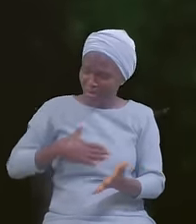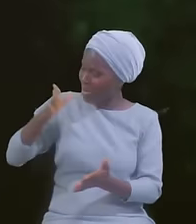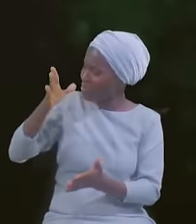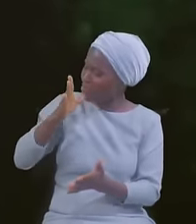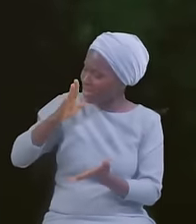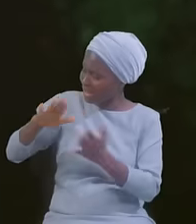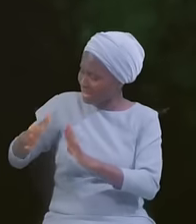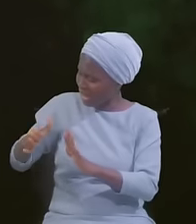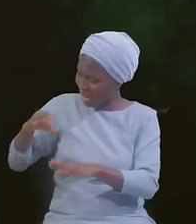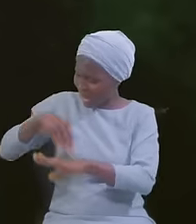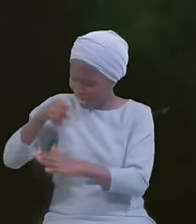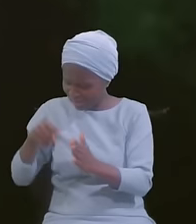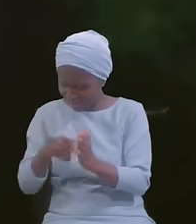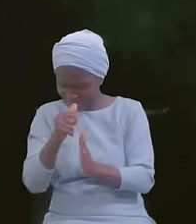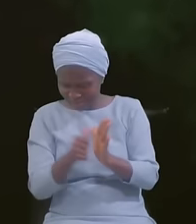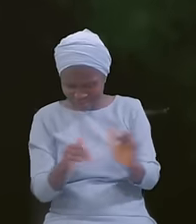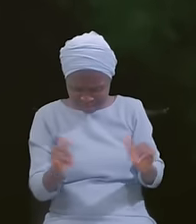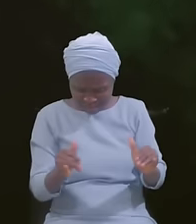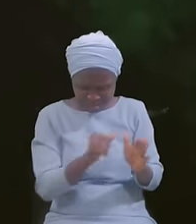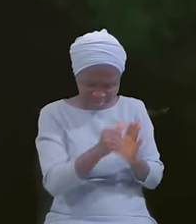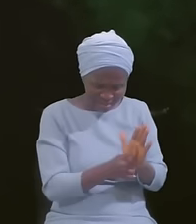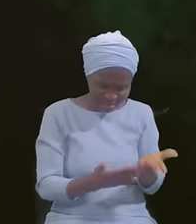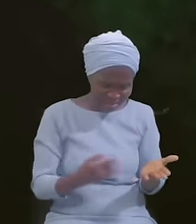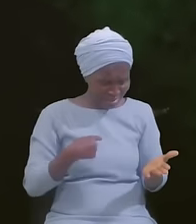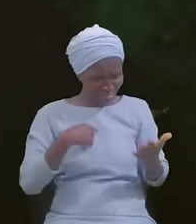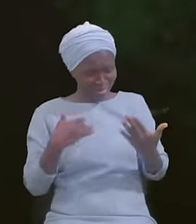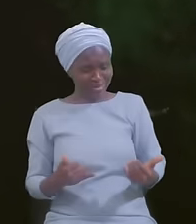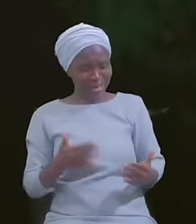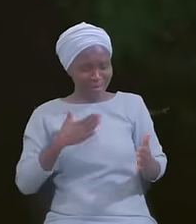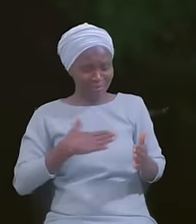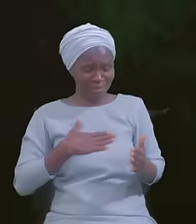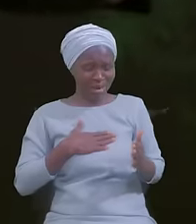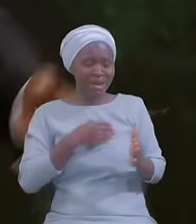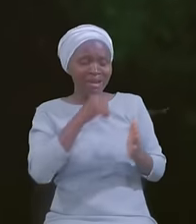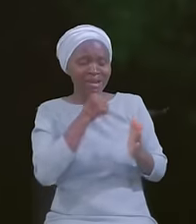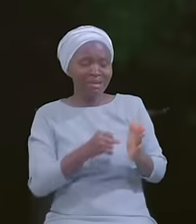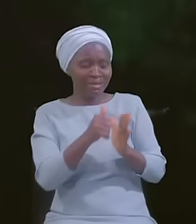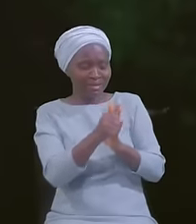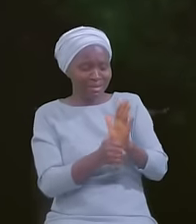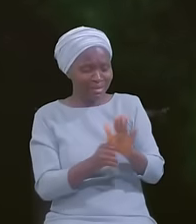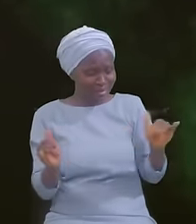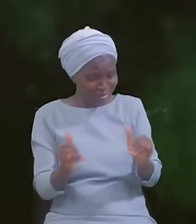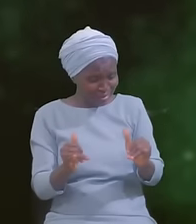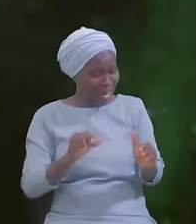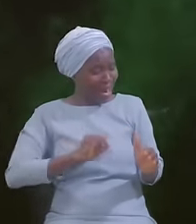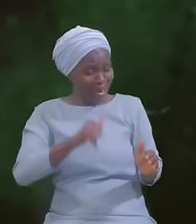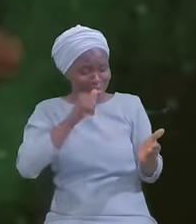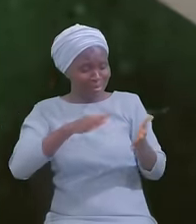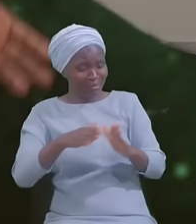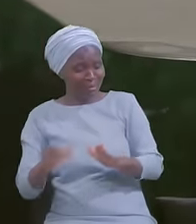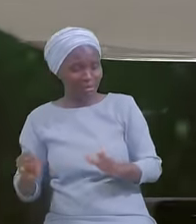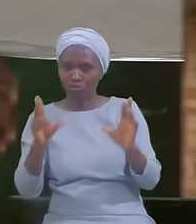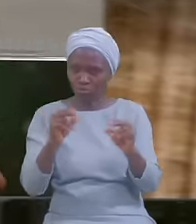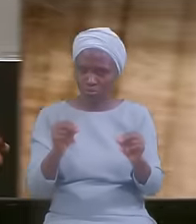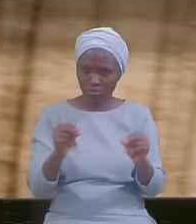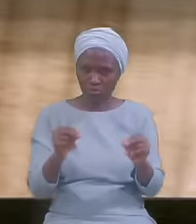I've got to the stage. I am going. No, that's not the word you put in your mouth. Speak